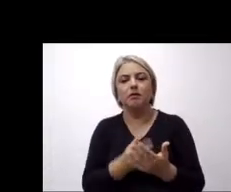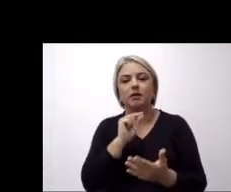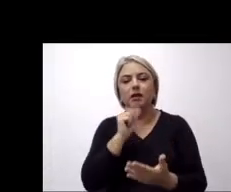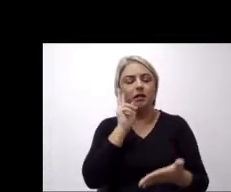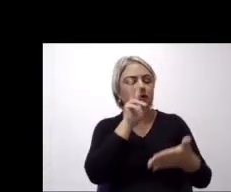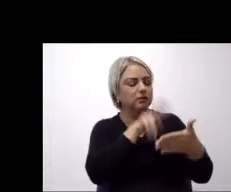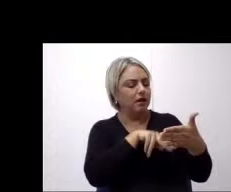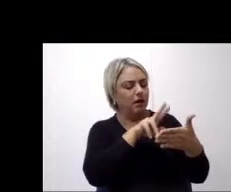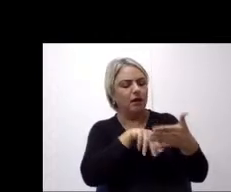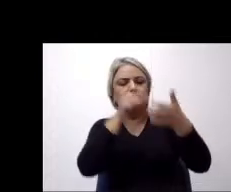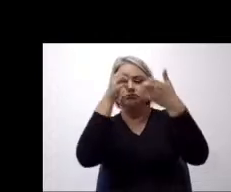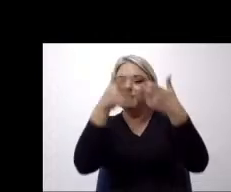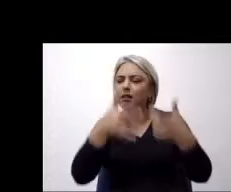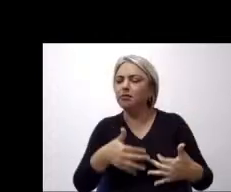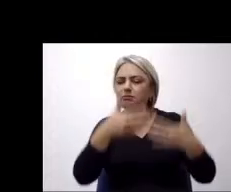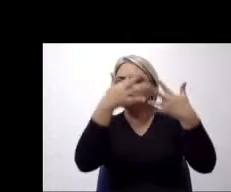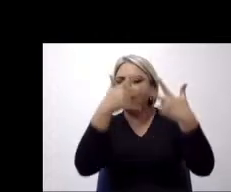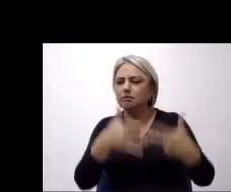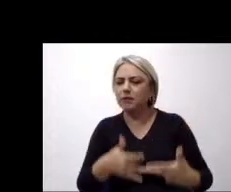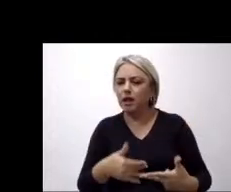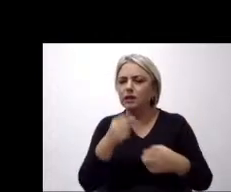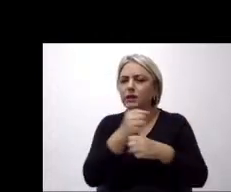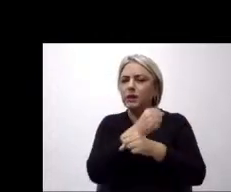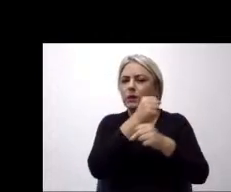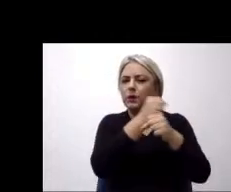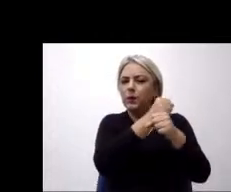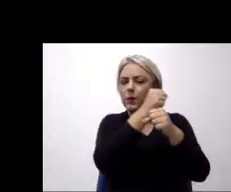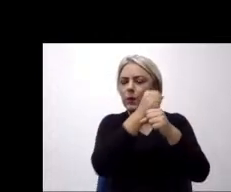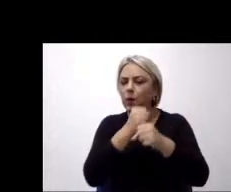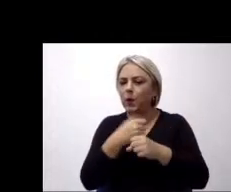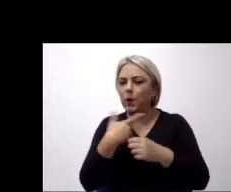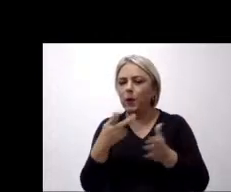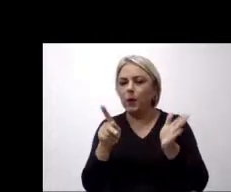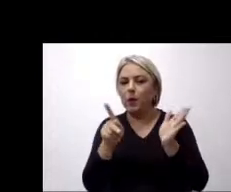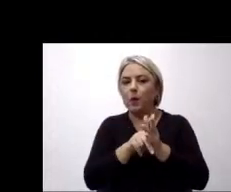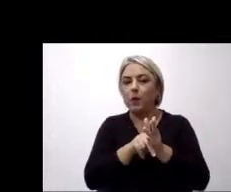to build their own discourse about the reality.